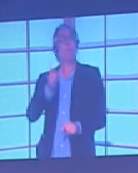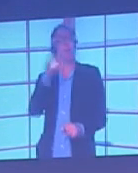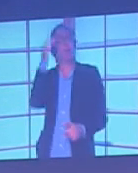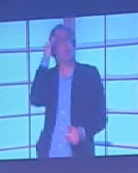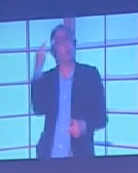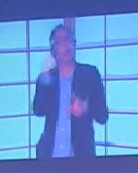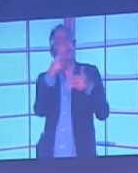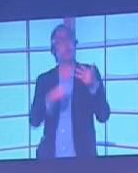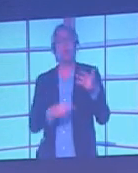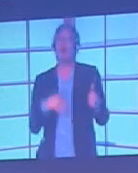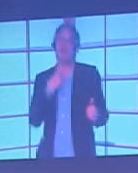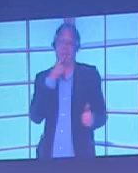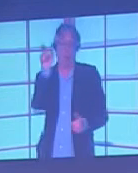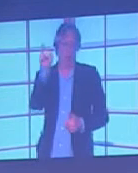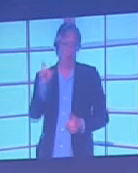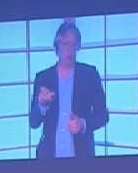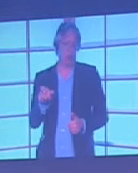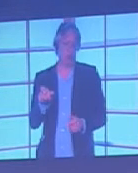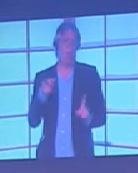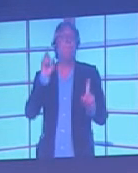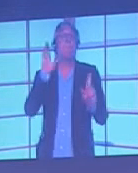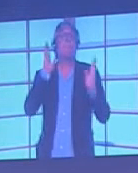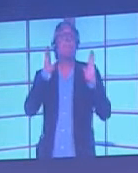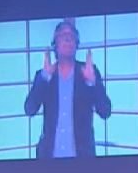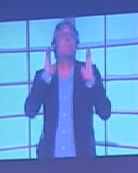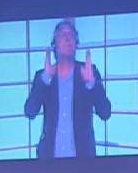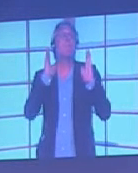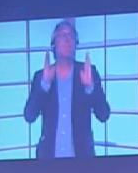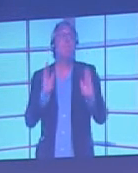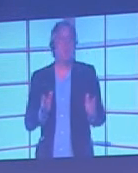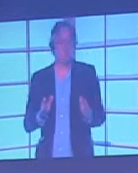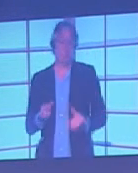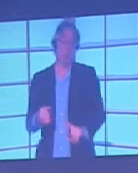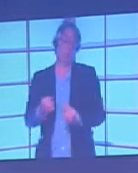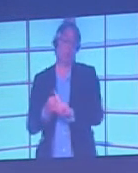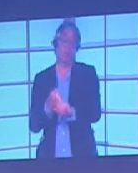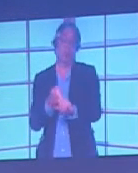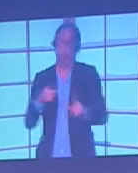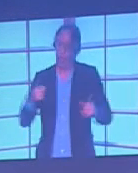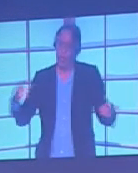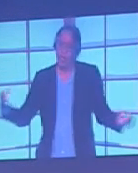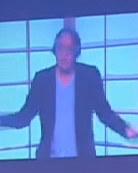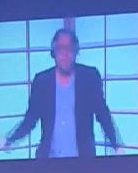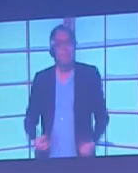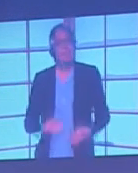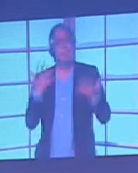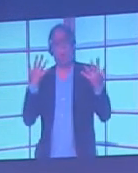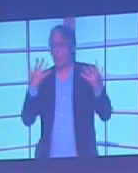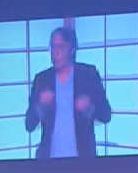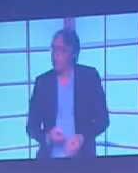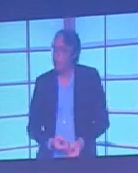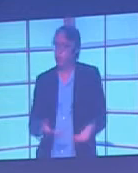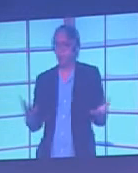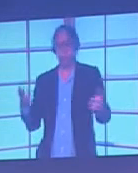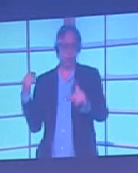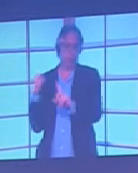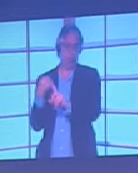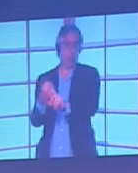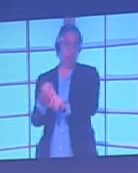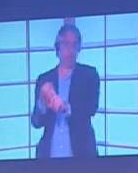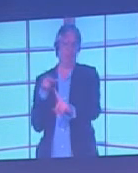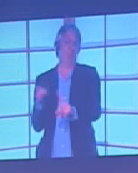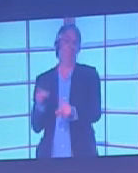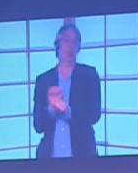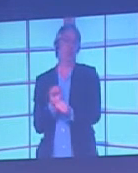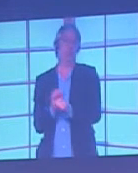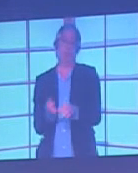say we have to must be able to be a champion and to motivate and inspire, because that is the strongest element of their